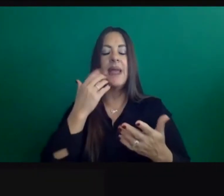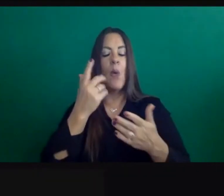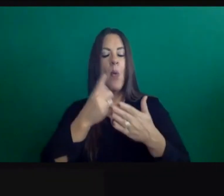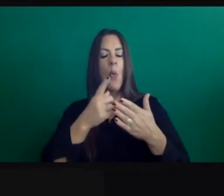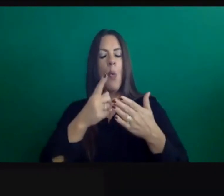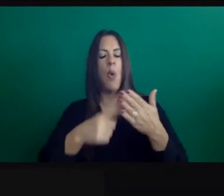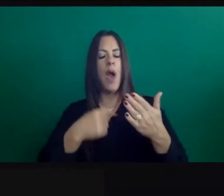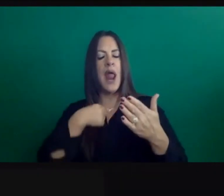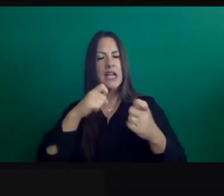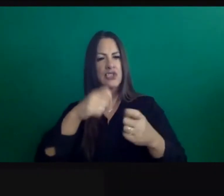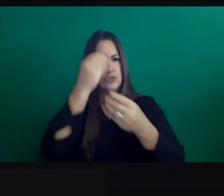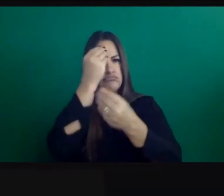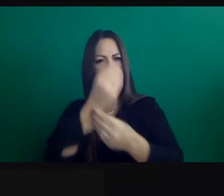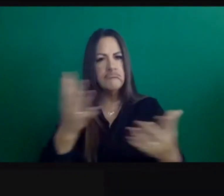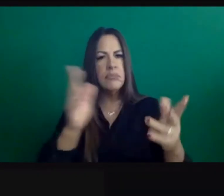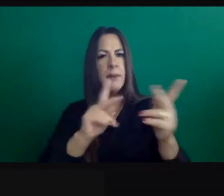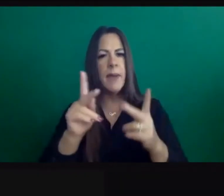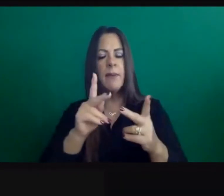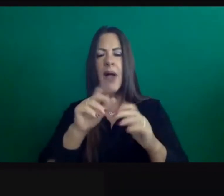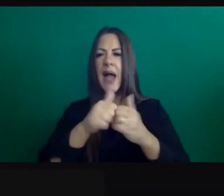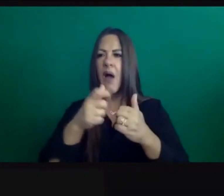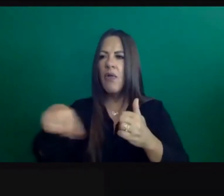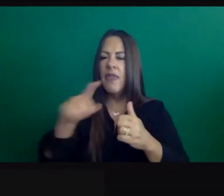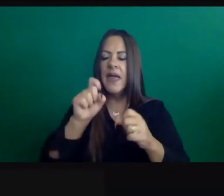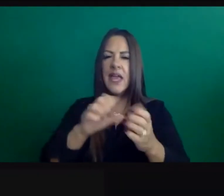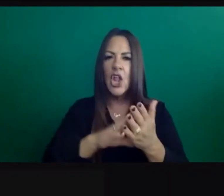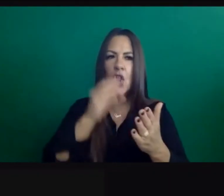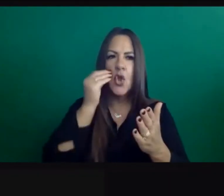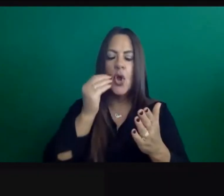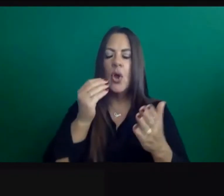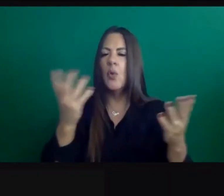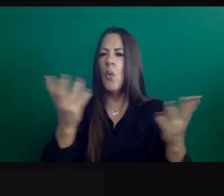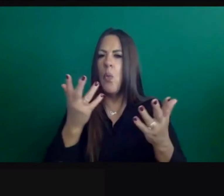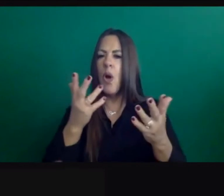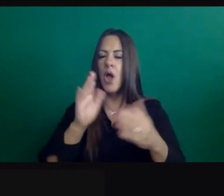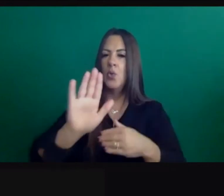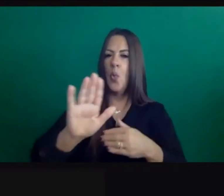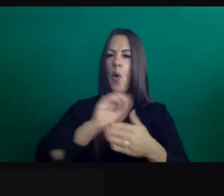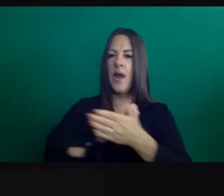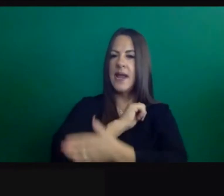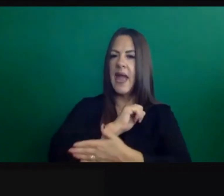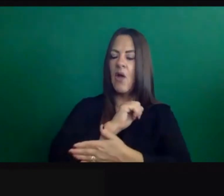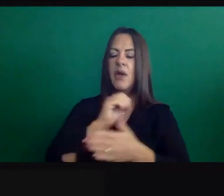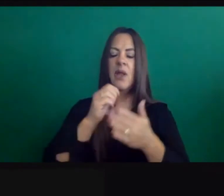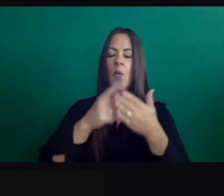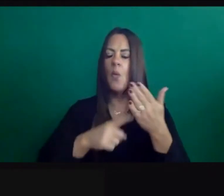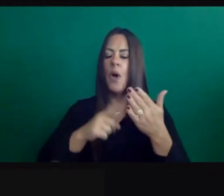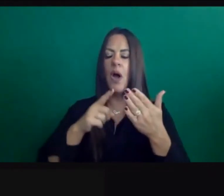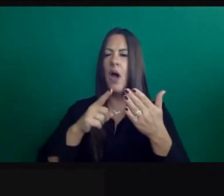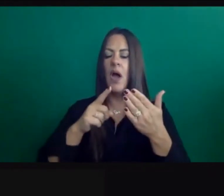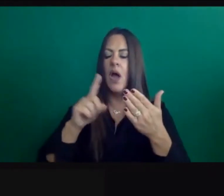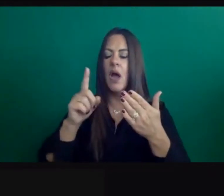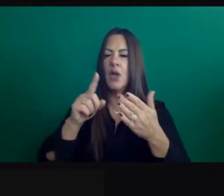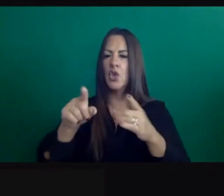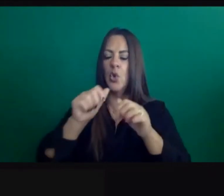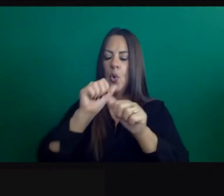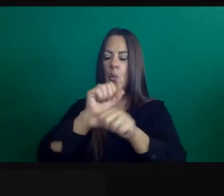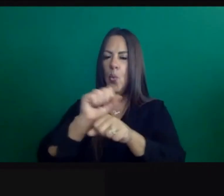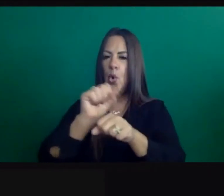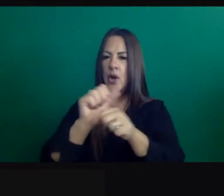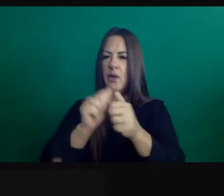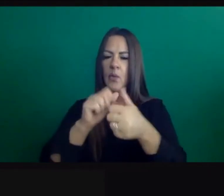should do to figure out where they are with vaccines? Stay tuned, working on a number of